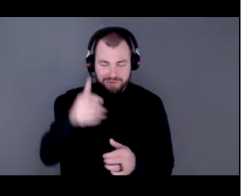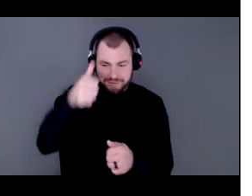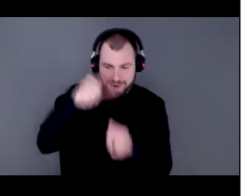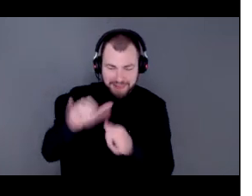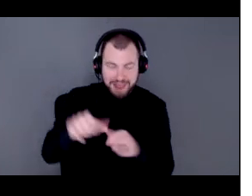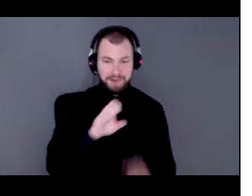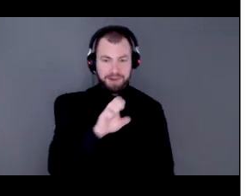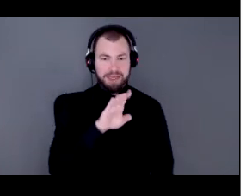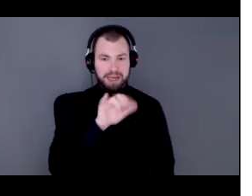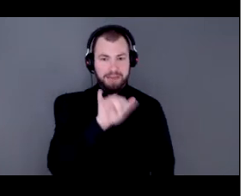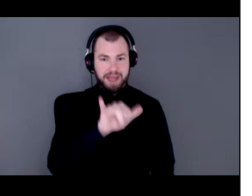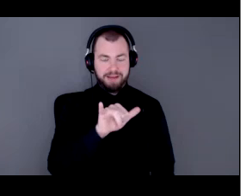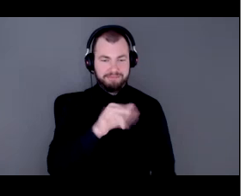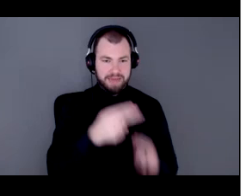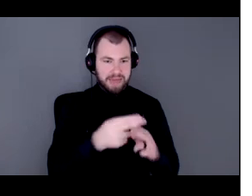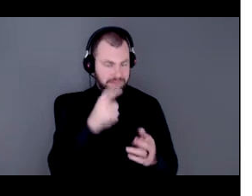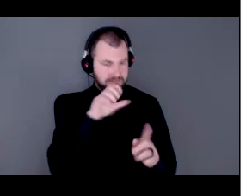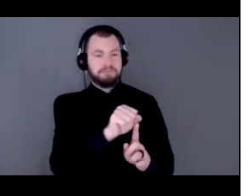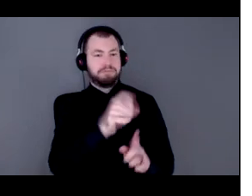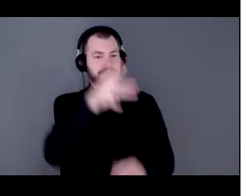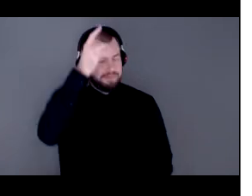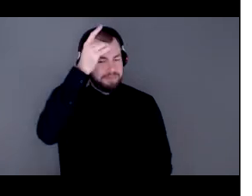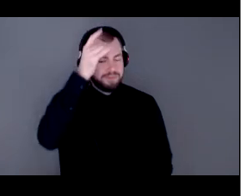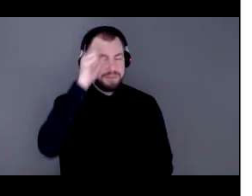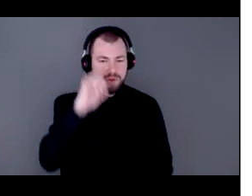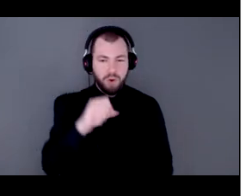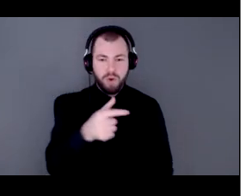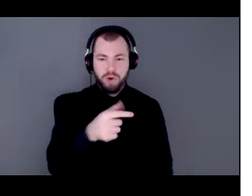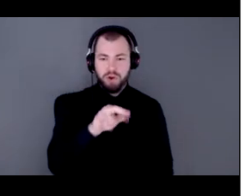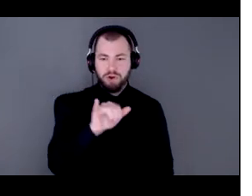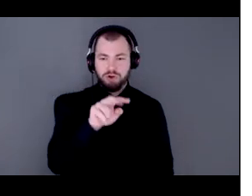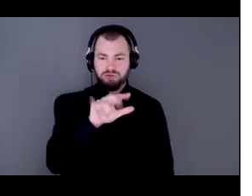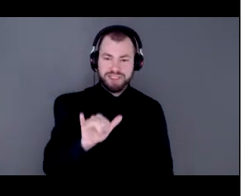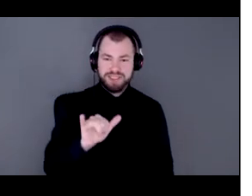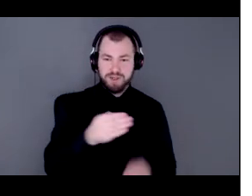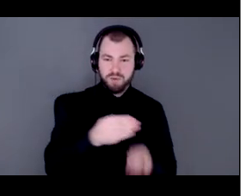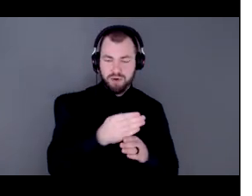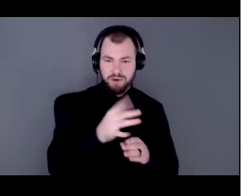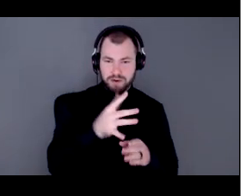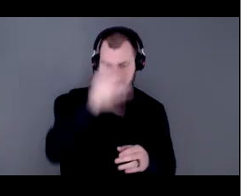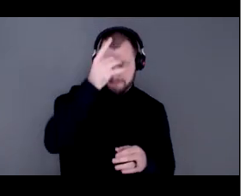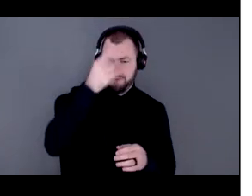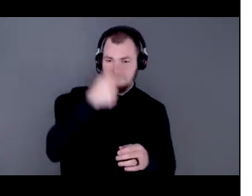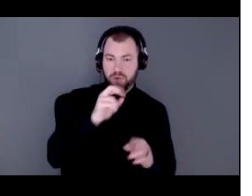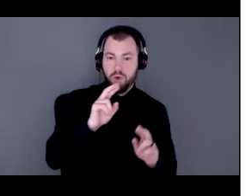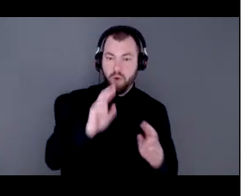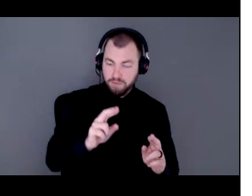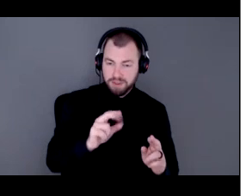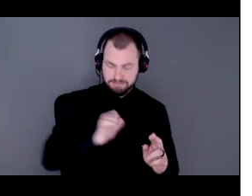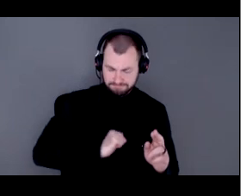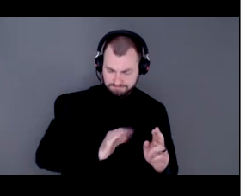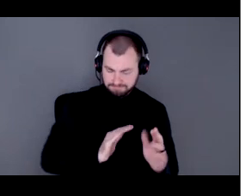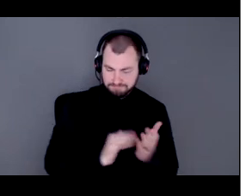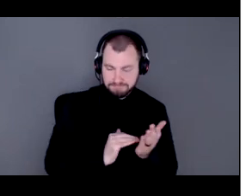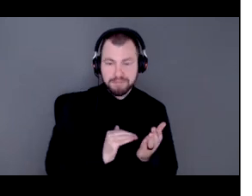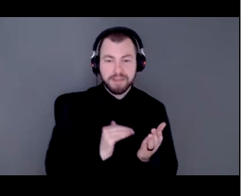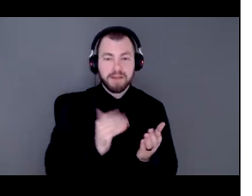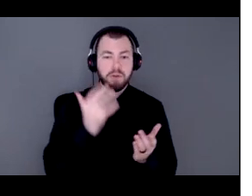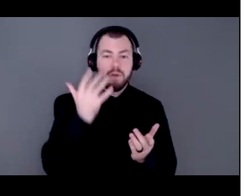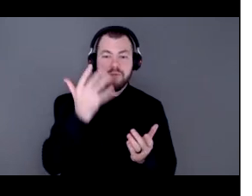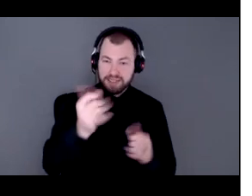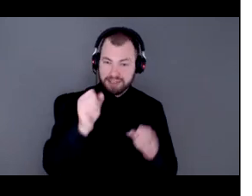eBay. Grizzly Wood's just very memorable, so we hope that, excuse me, that could be an eventuality. But I'll say this,